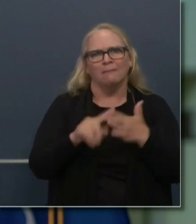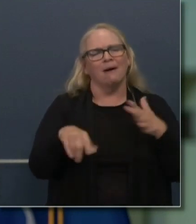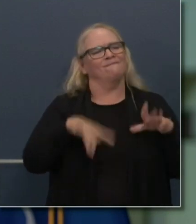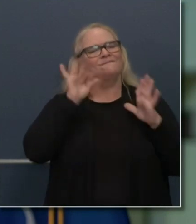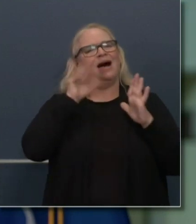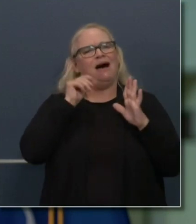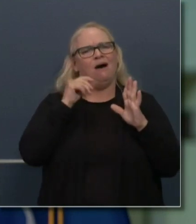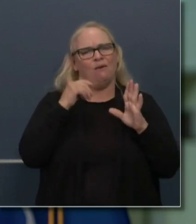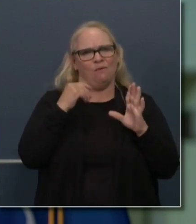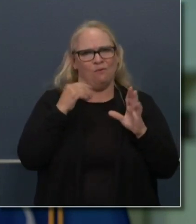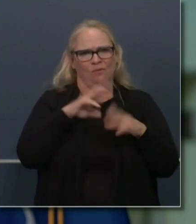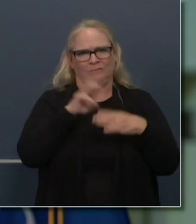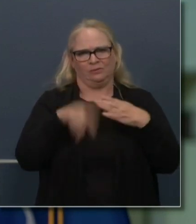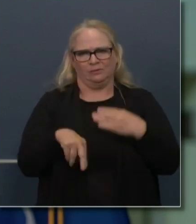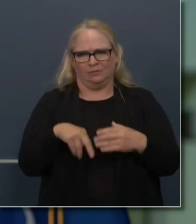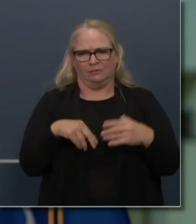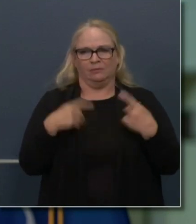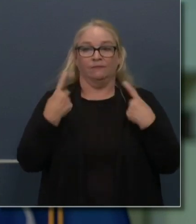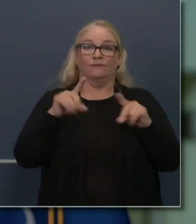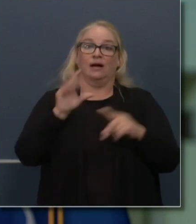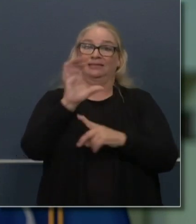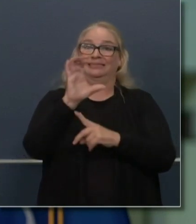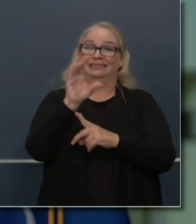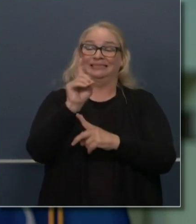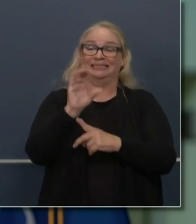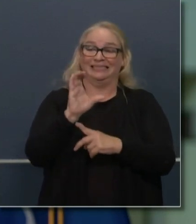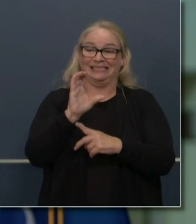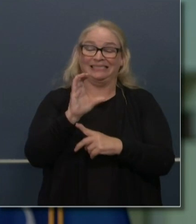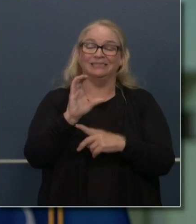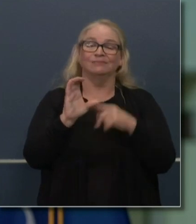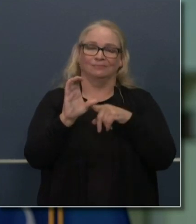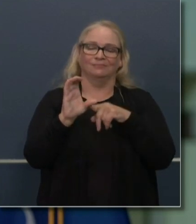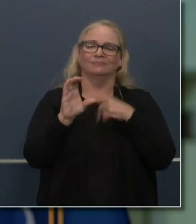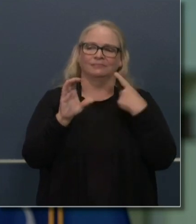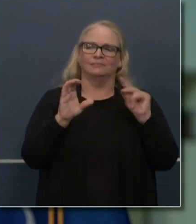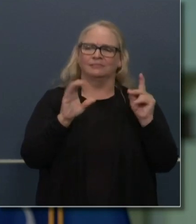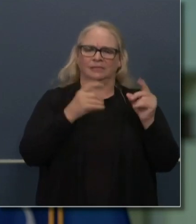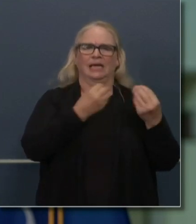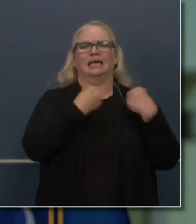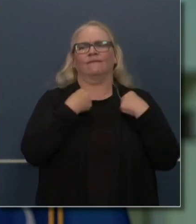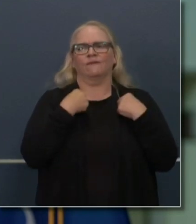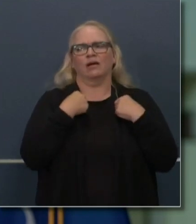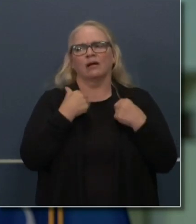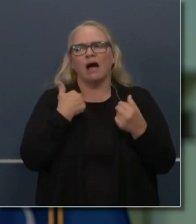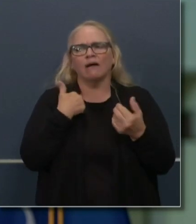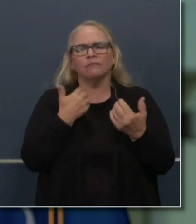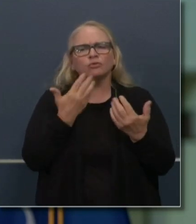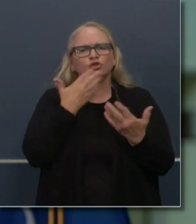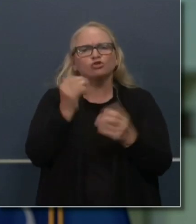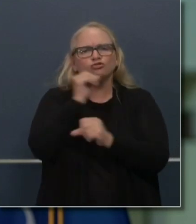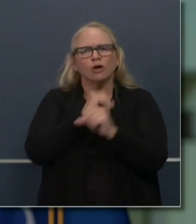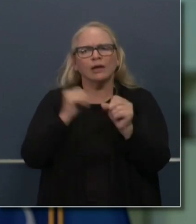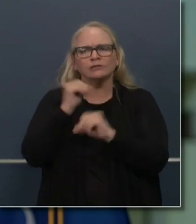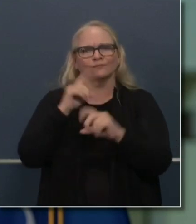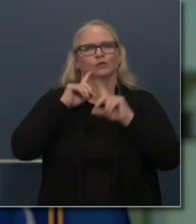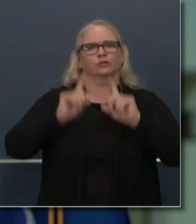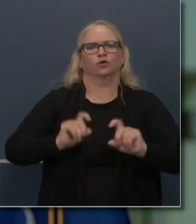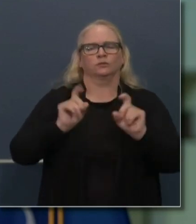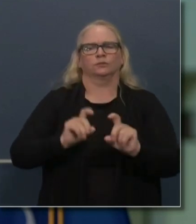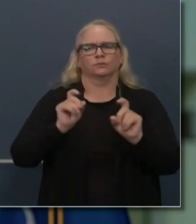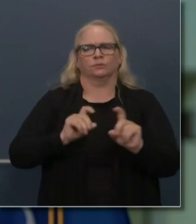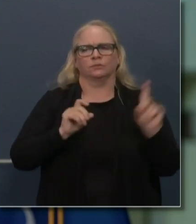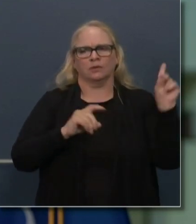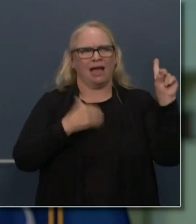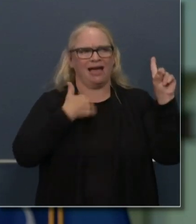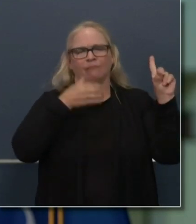through with the testing, the pooled testing strategy that's well known in testing fields. Blood